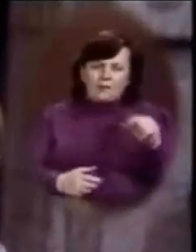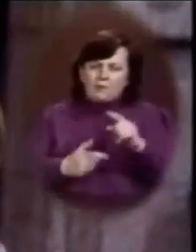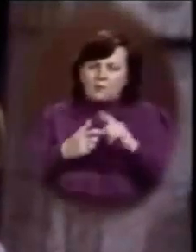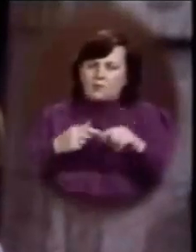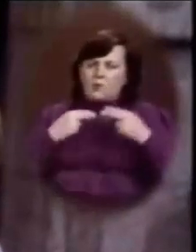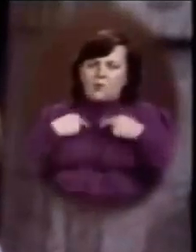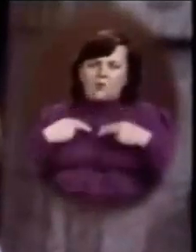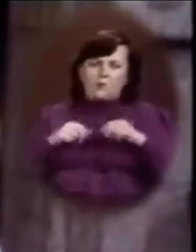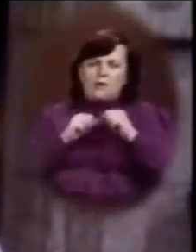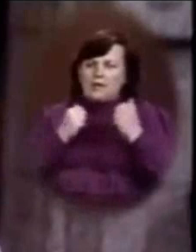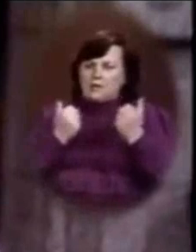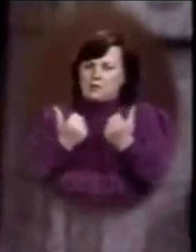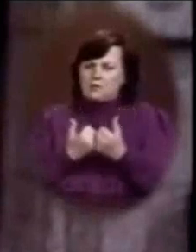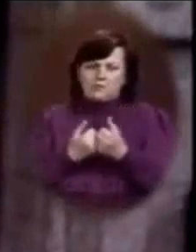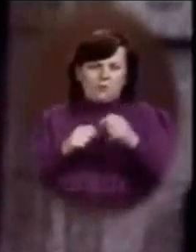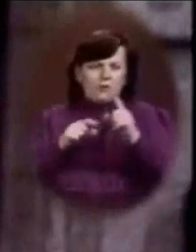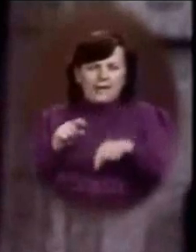human agency.